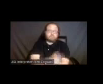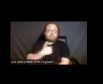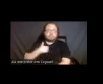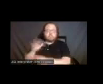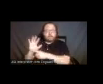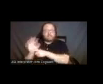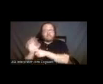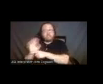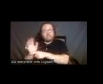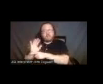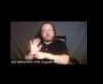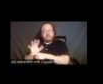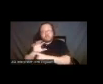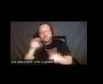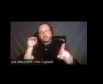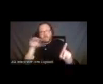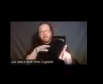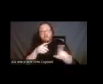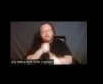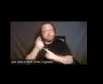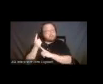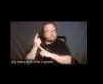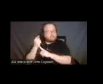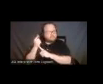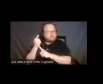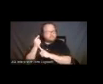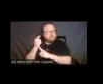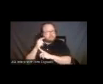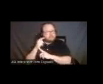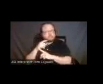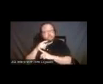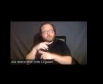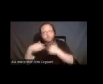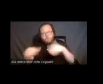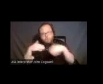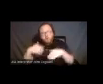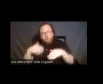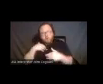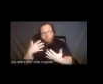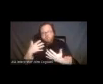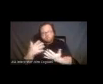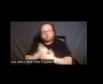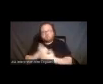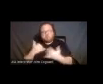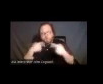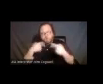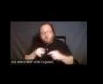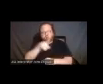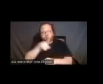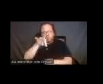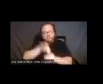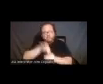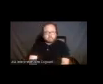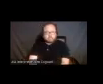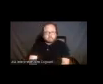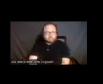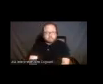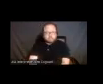which is the highlights of last year's Autism Walk that I'll play while you're voting. But first, let me get this poll